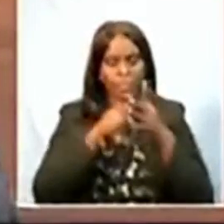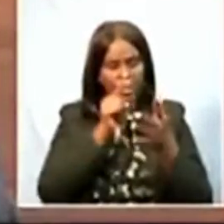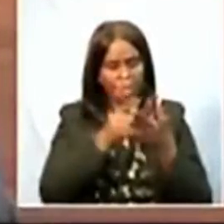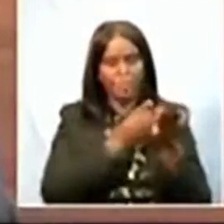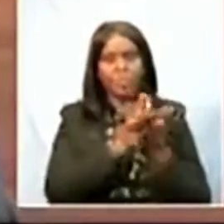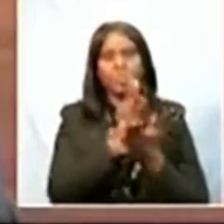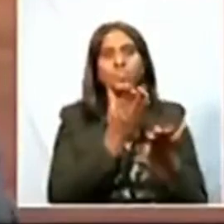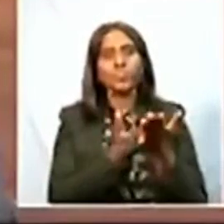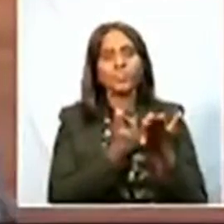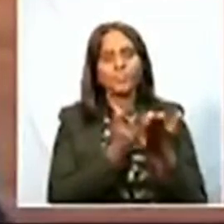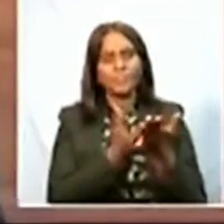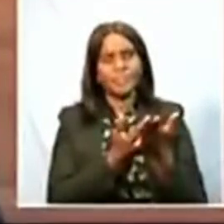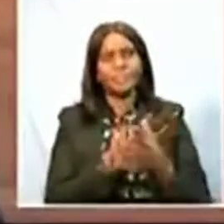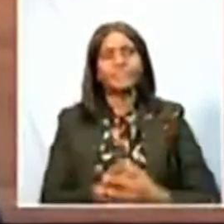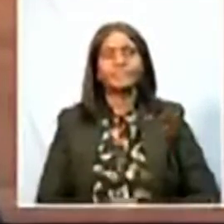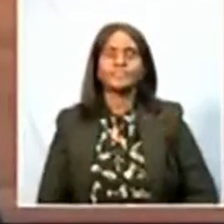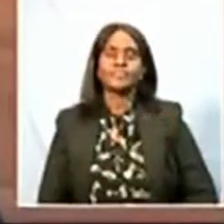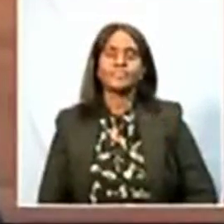in order?